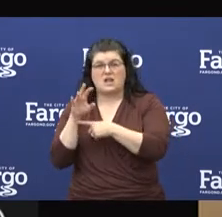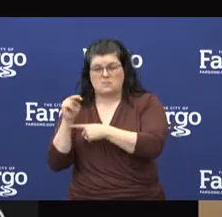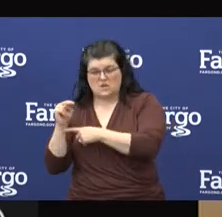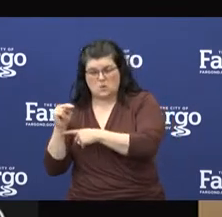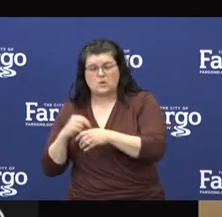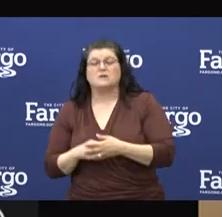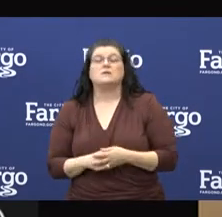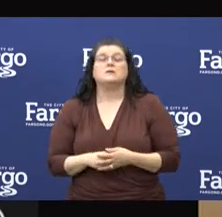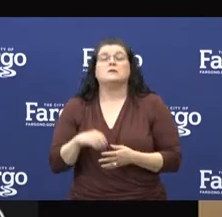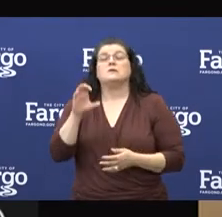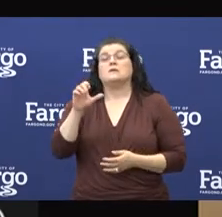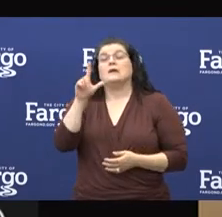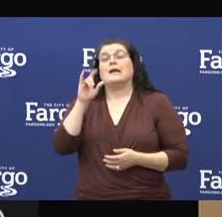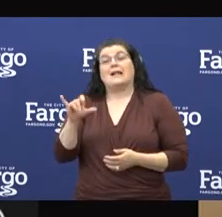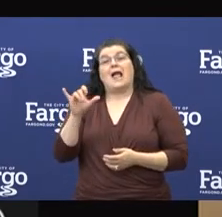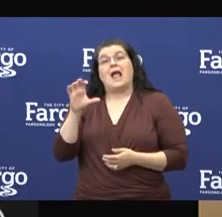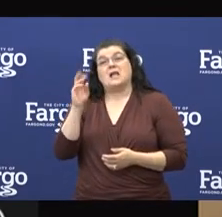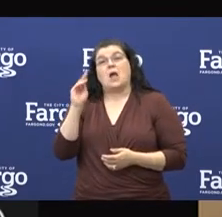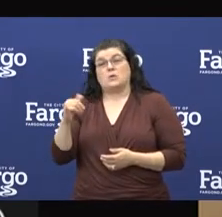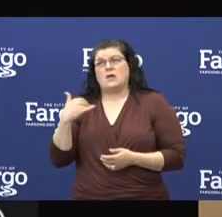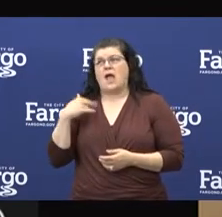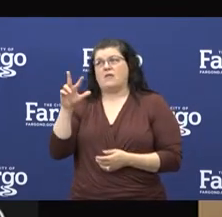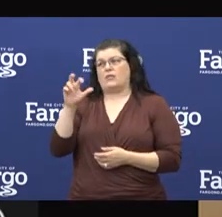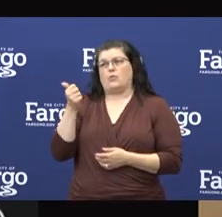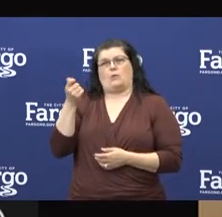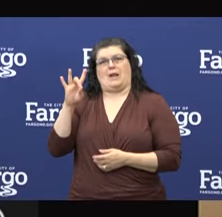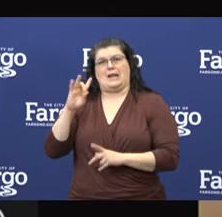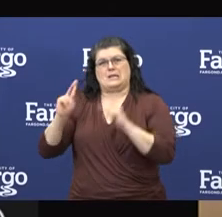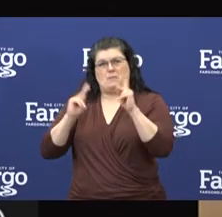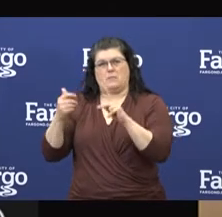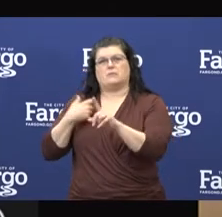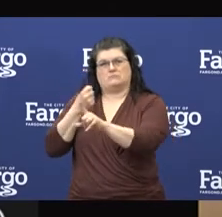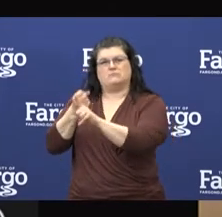County numbers, we currently have 318 cases.